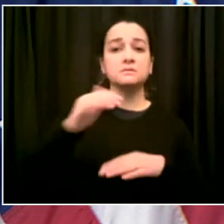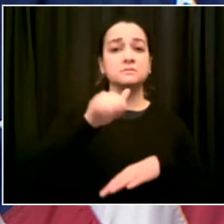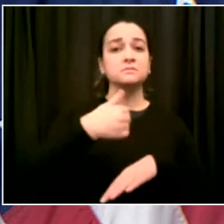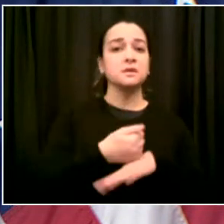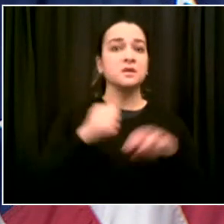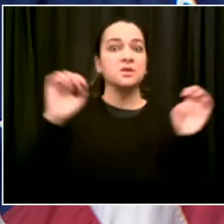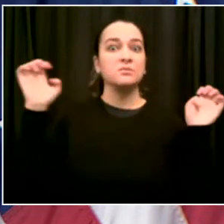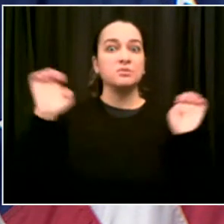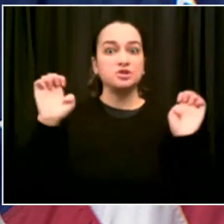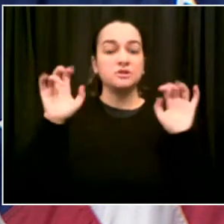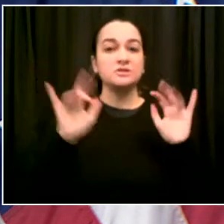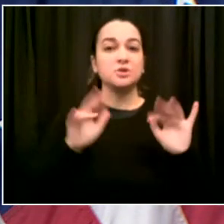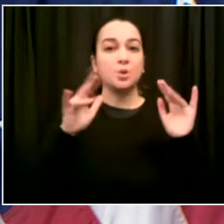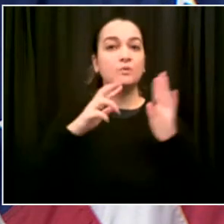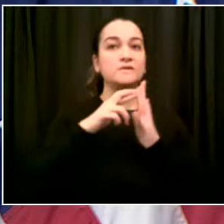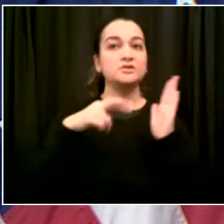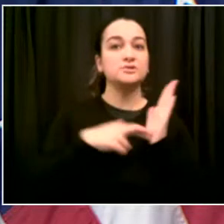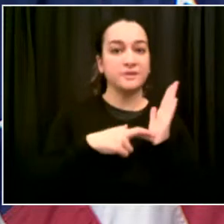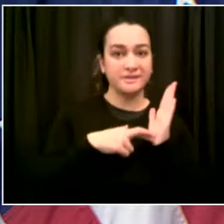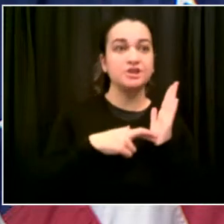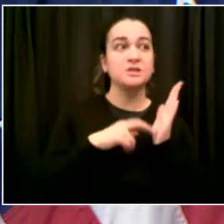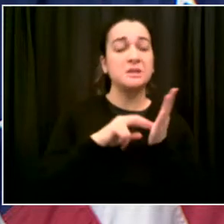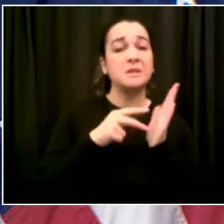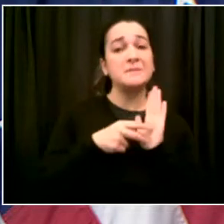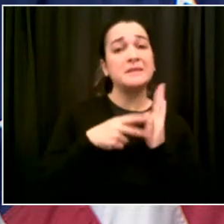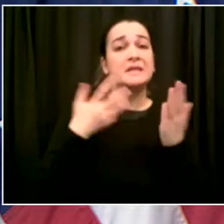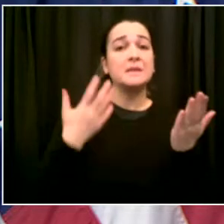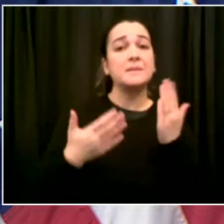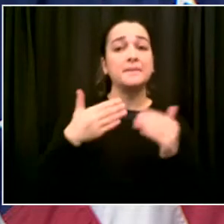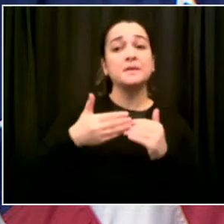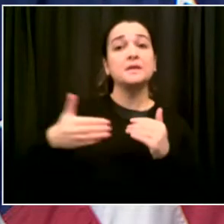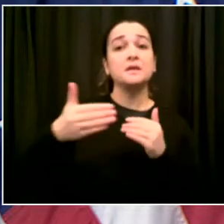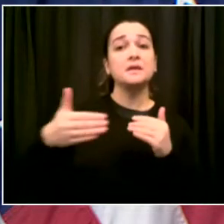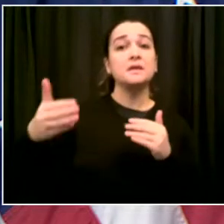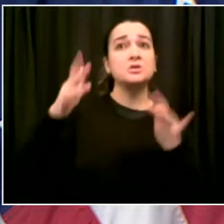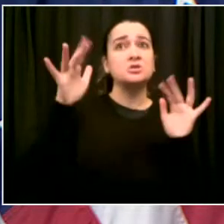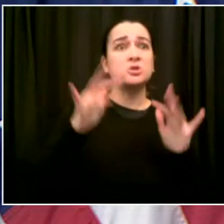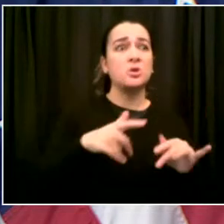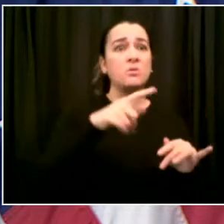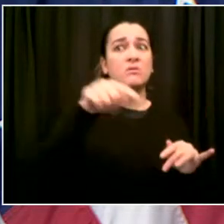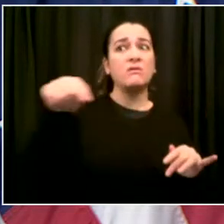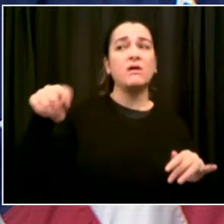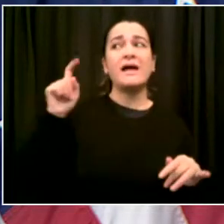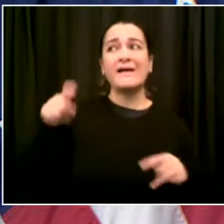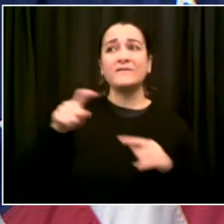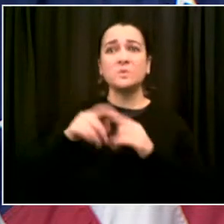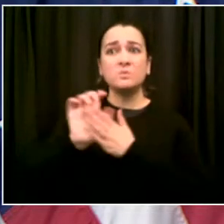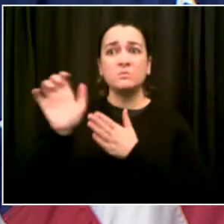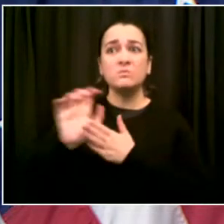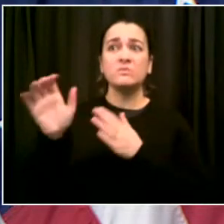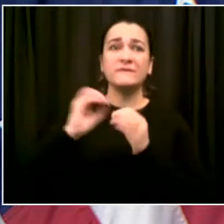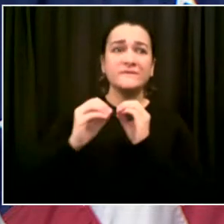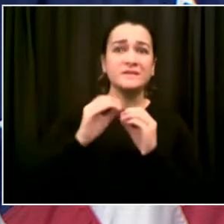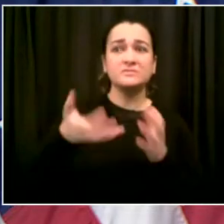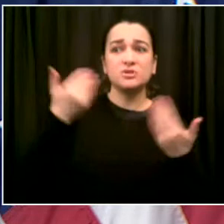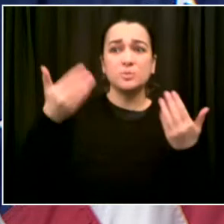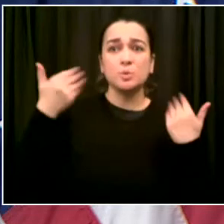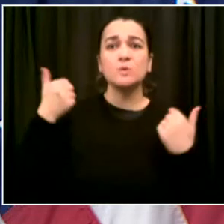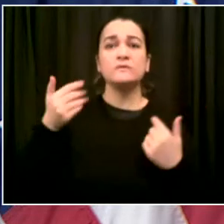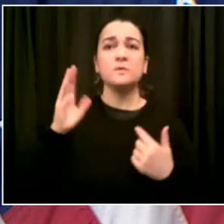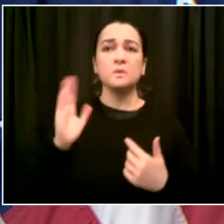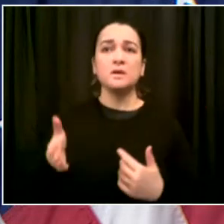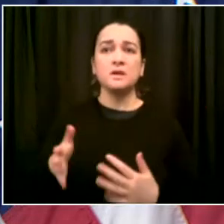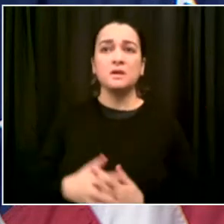to those who pre-registered. For anyone who's looking to register to be an emergency snow laborer, you can do that at